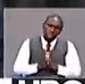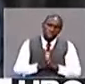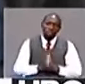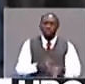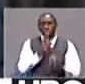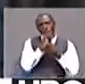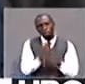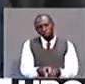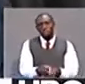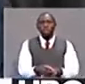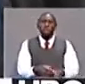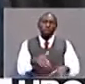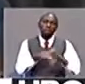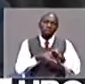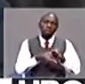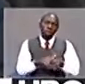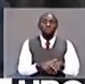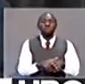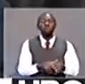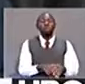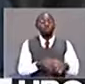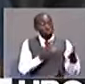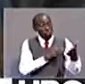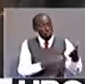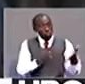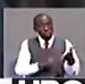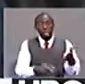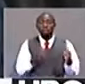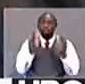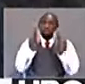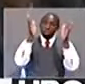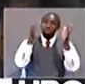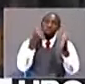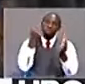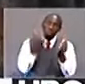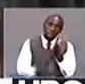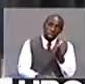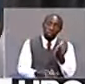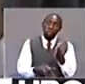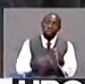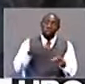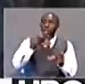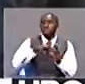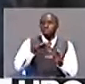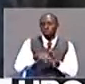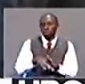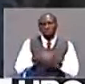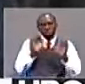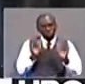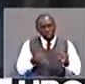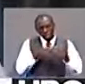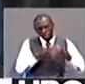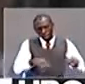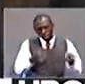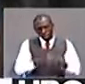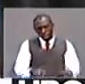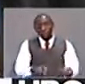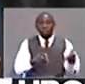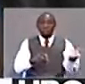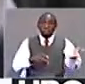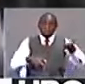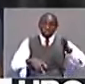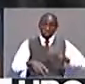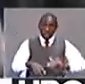and read what the bishops wrote about elections that took place and internalize them so that when you come back